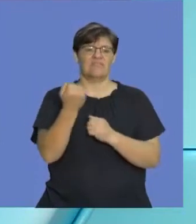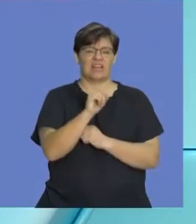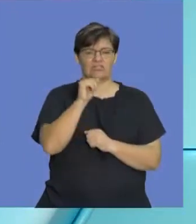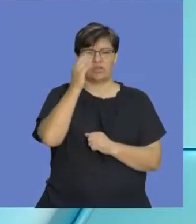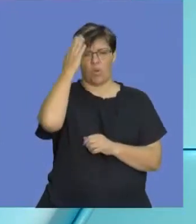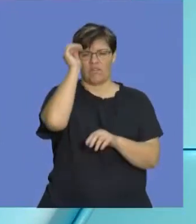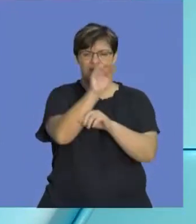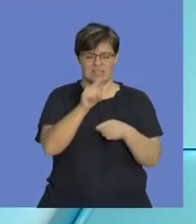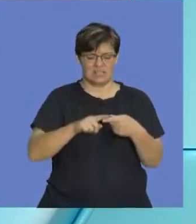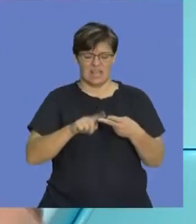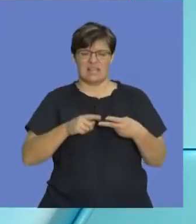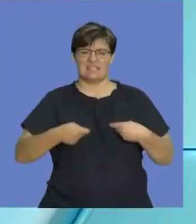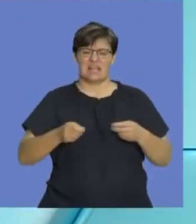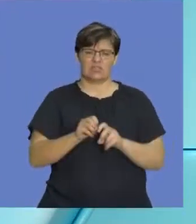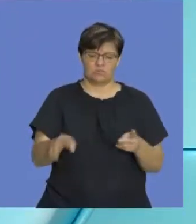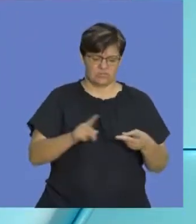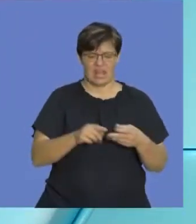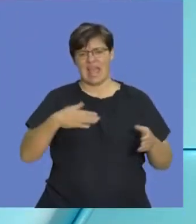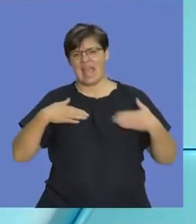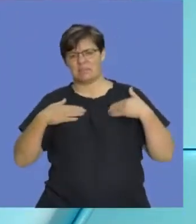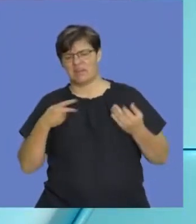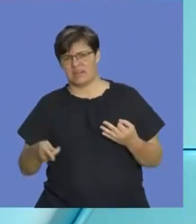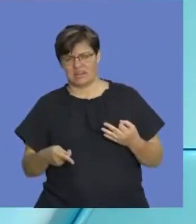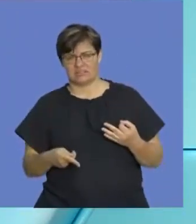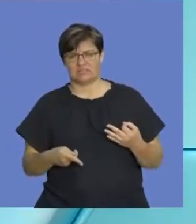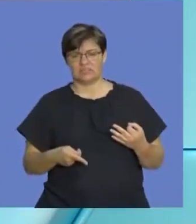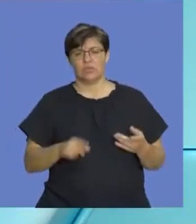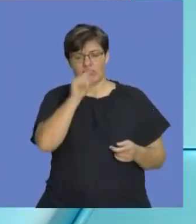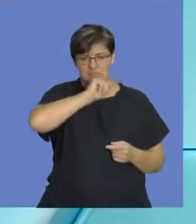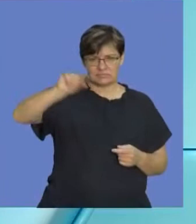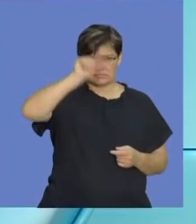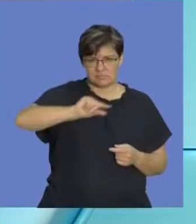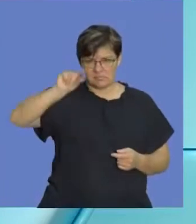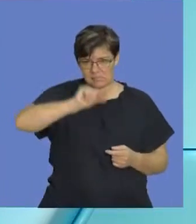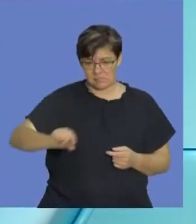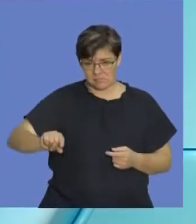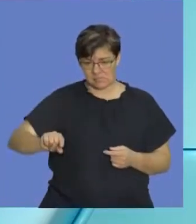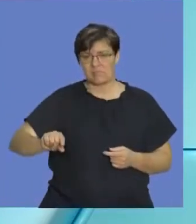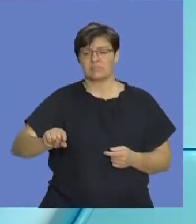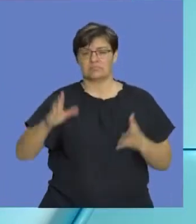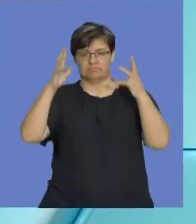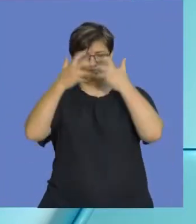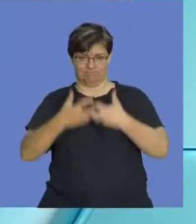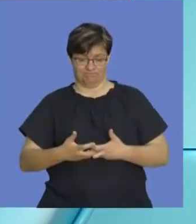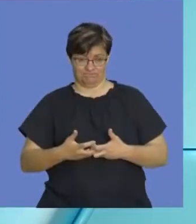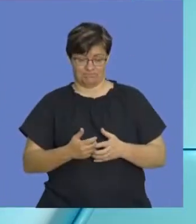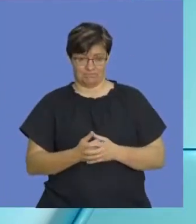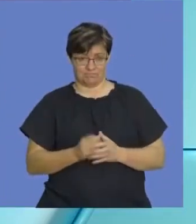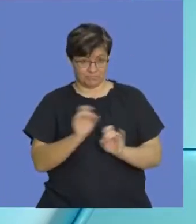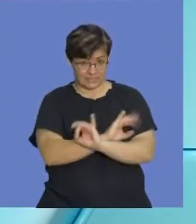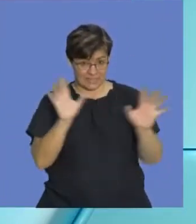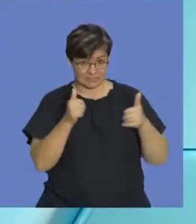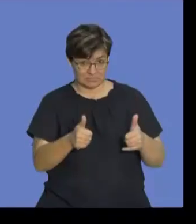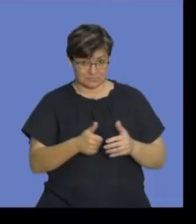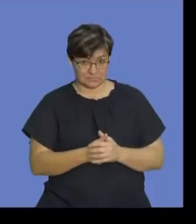selling and distribution, you had admin cost, so you have apportioned it to the various cost component. Clear?